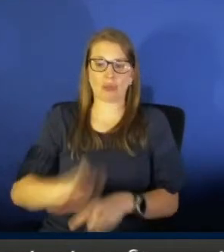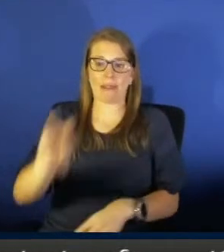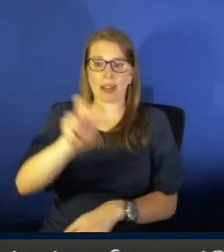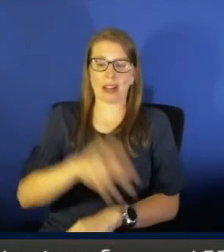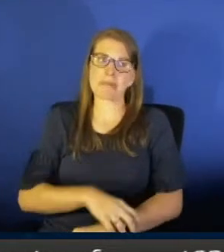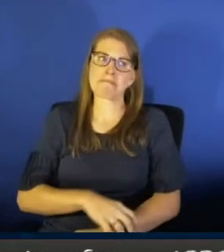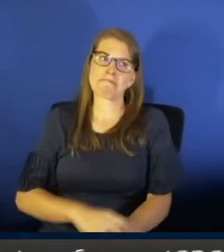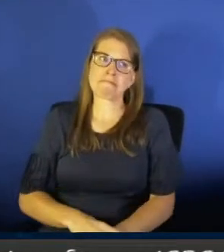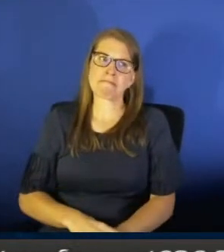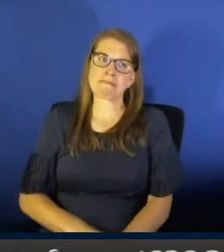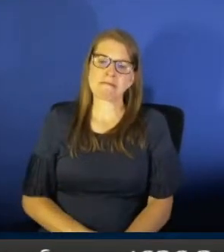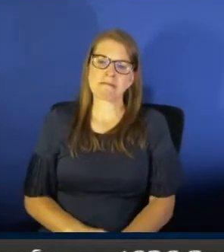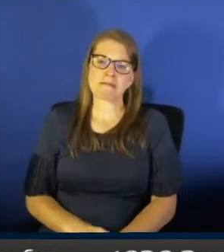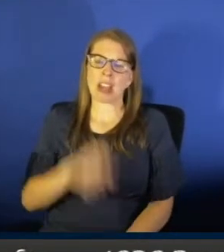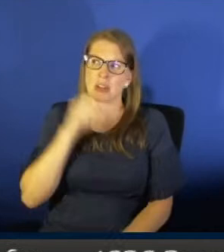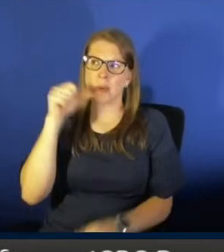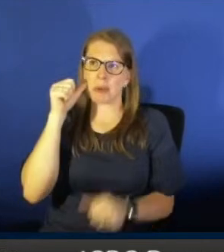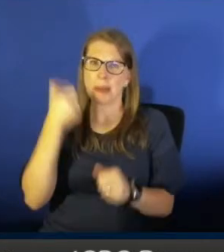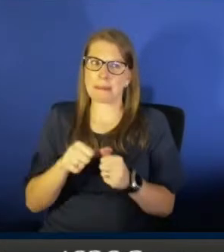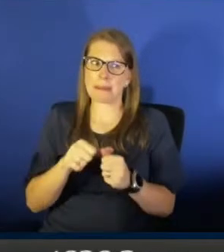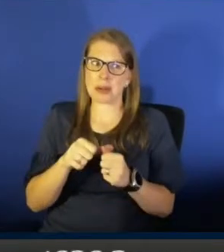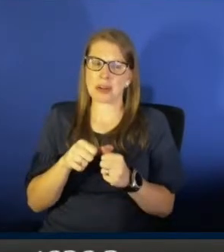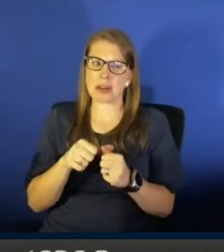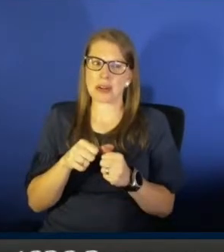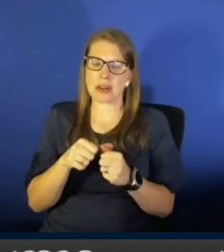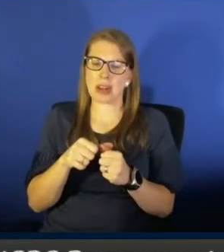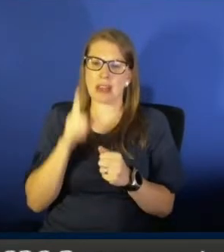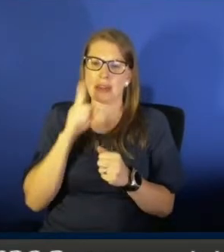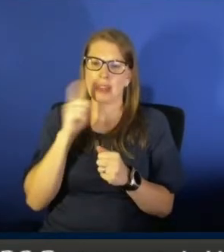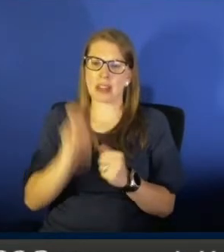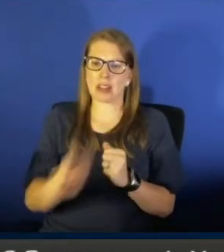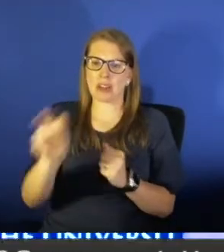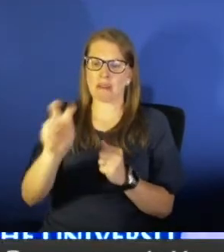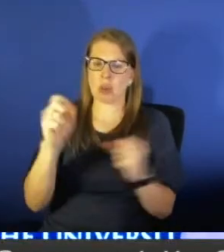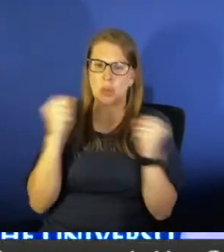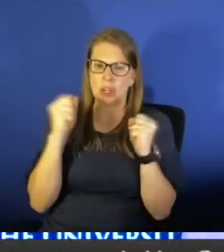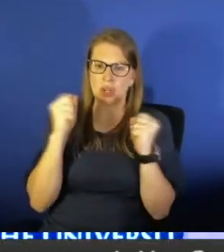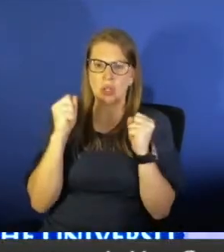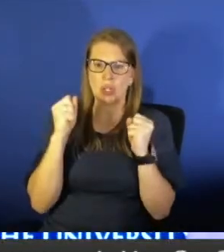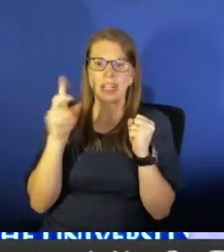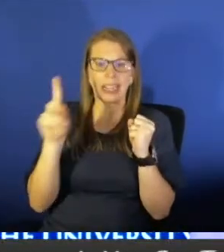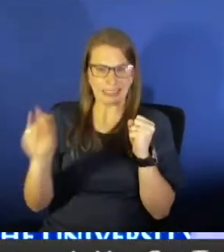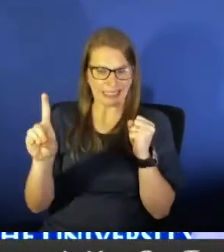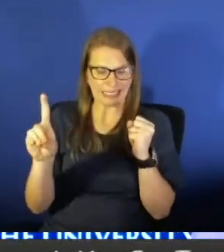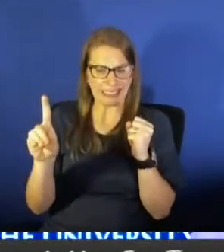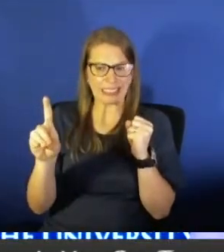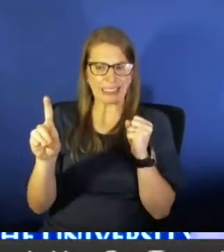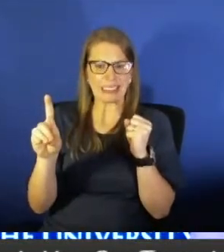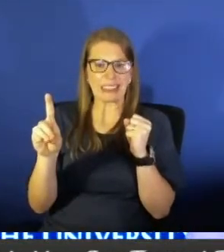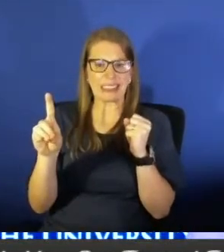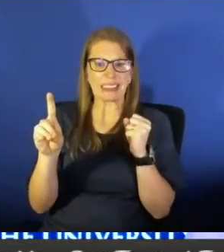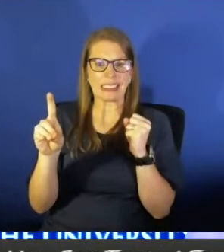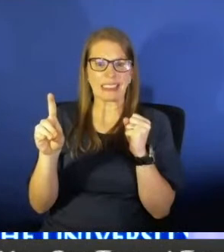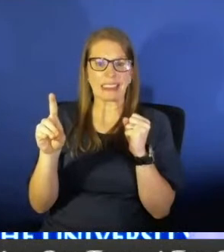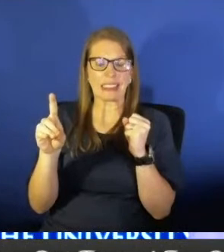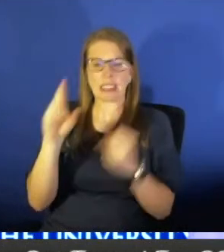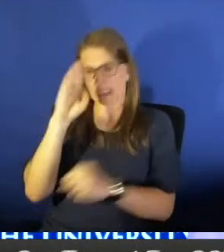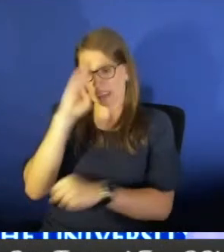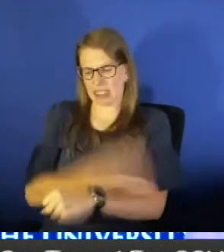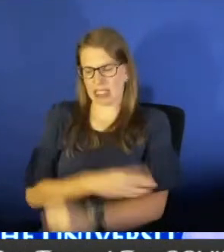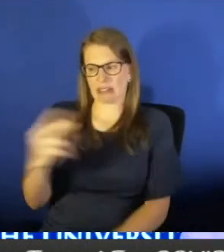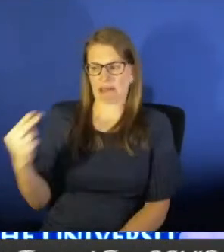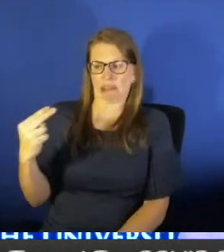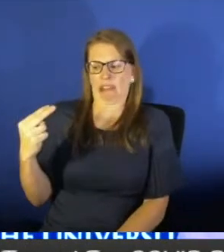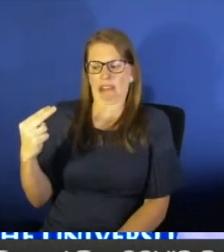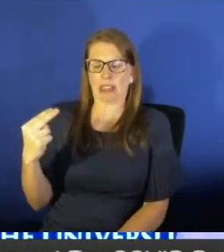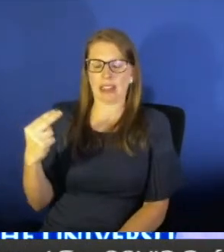don't recall that. I think I traveled in the winter, and I did, to the chagrin of my son.